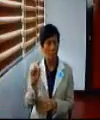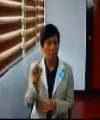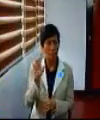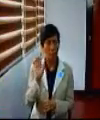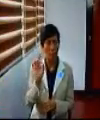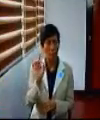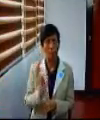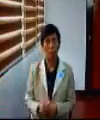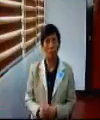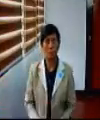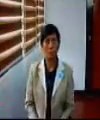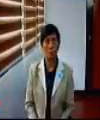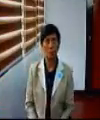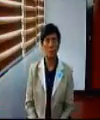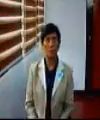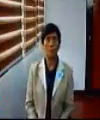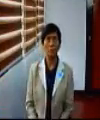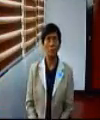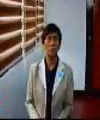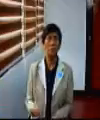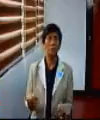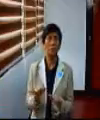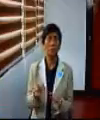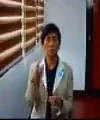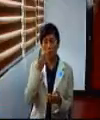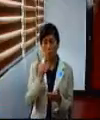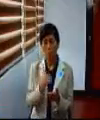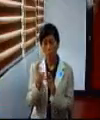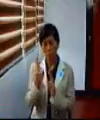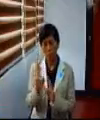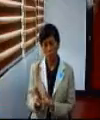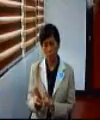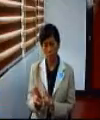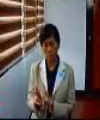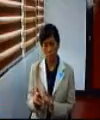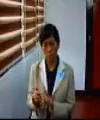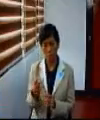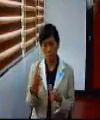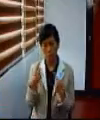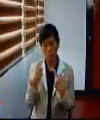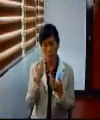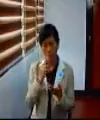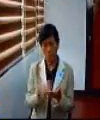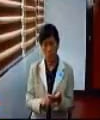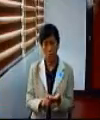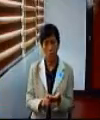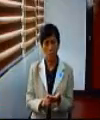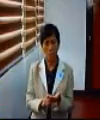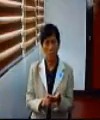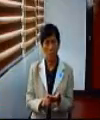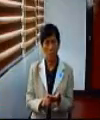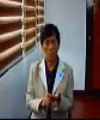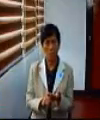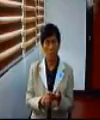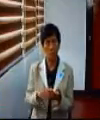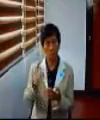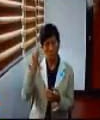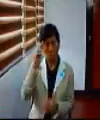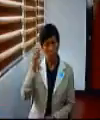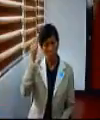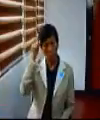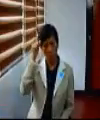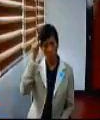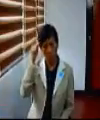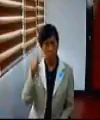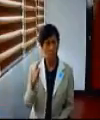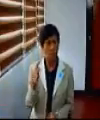QQQ-8. The same document, Your Honor, bears the signature of Mr. Michael Addo, which